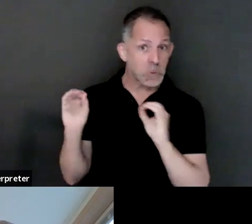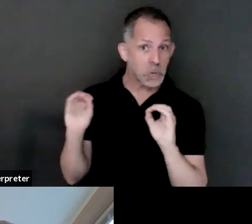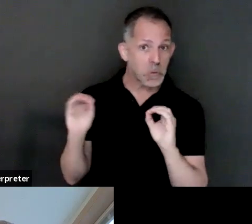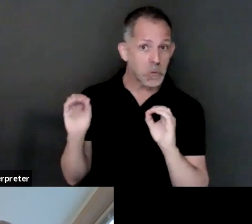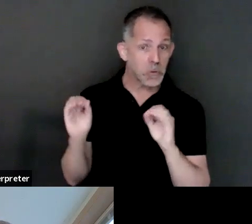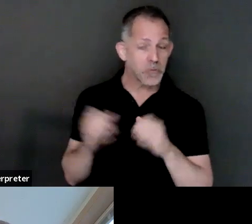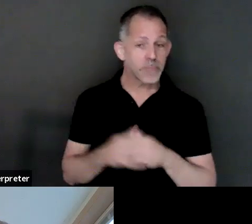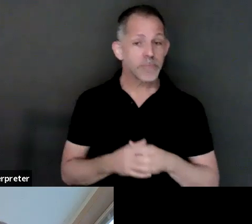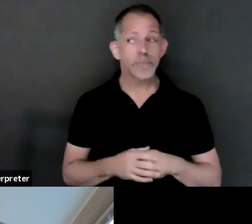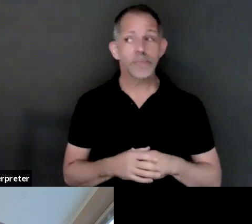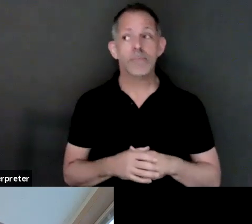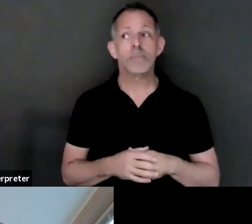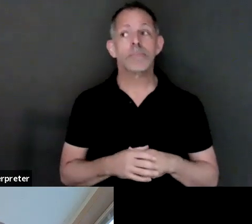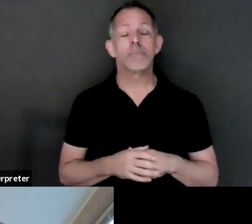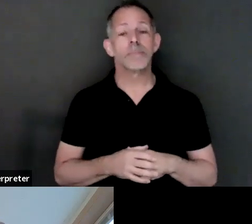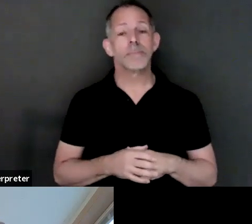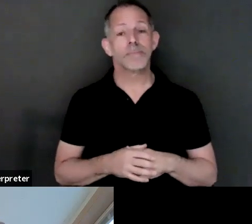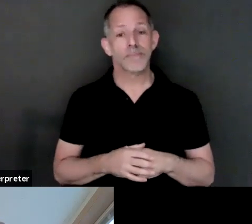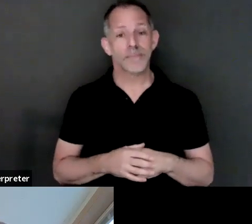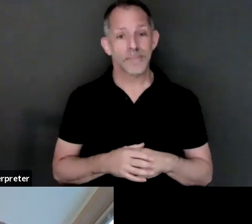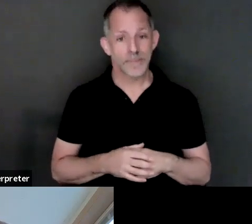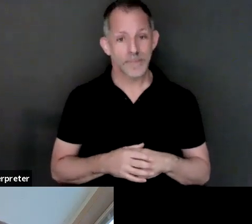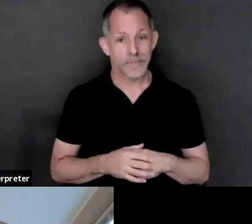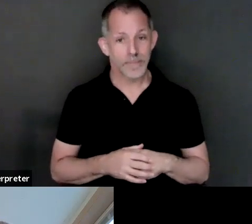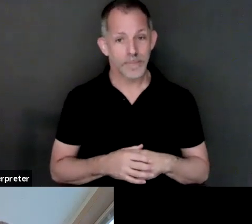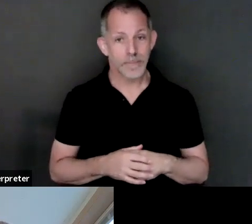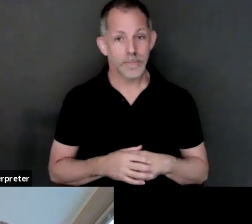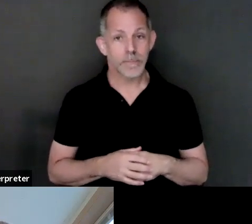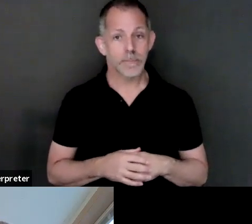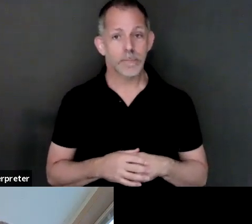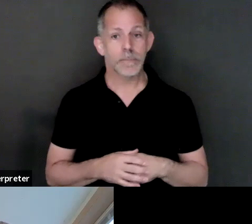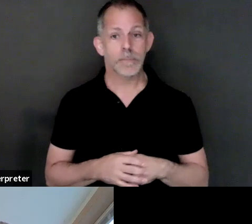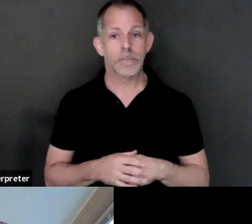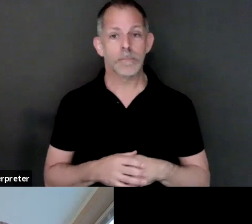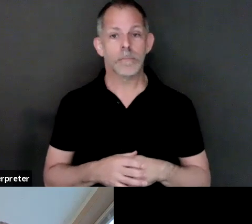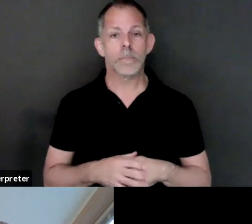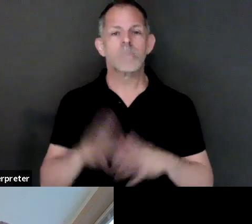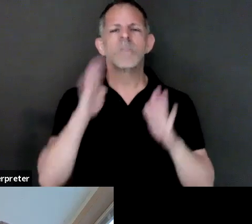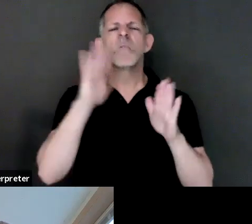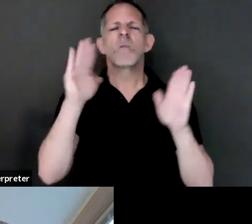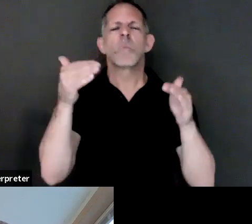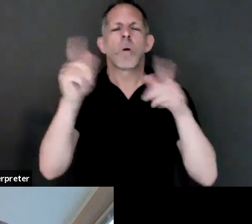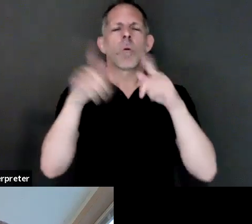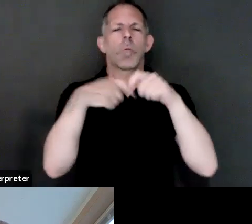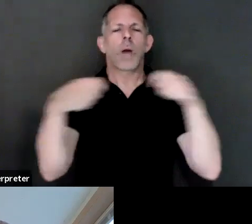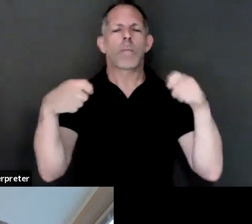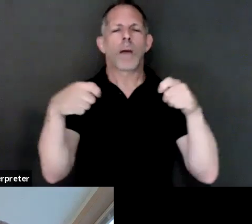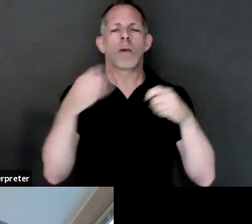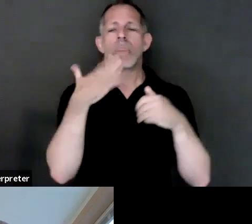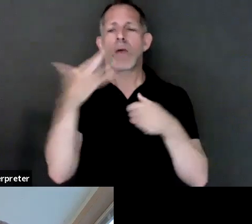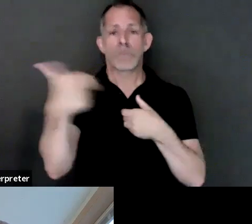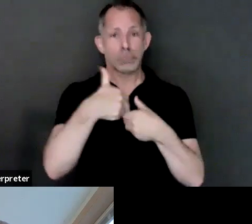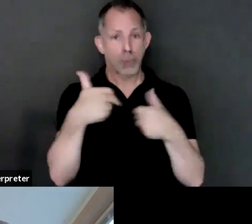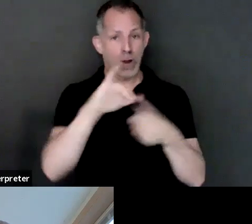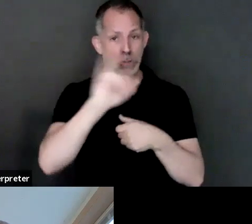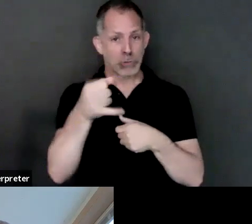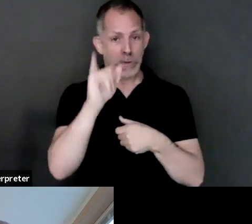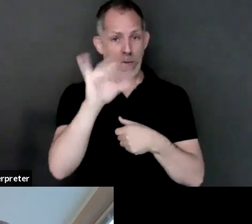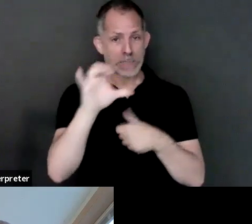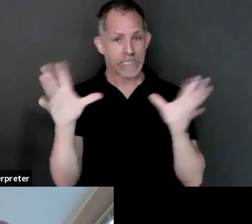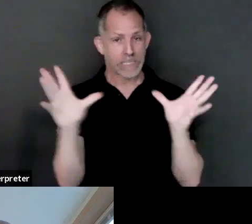Rest of the questions for today, so we'll go ahead and wrap up. Thank you again for joining us and for your questions. We will send